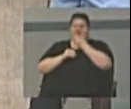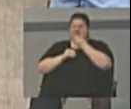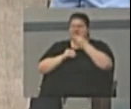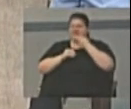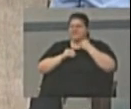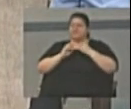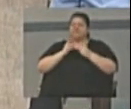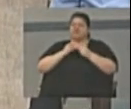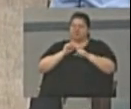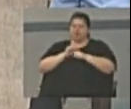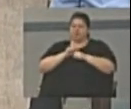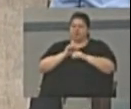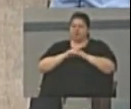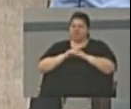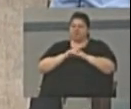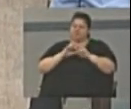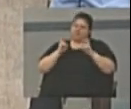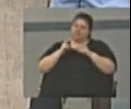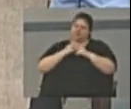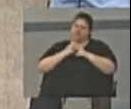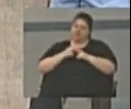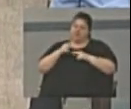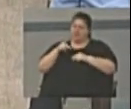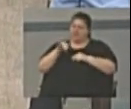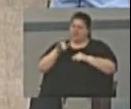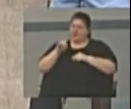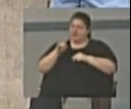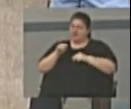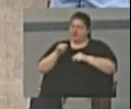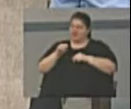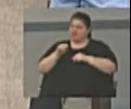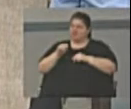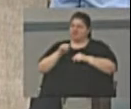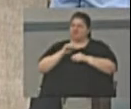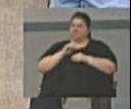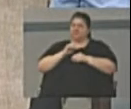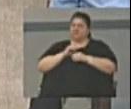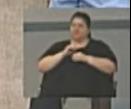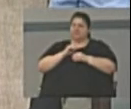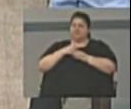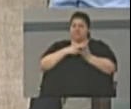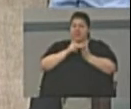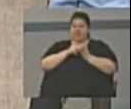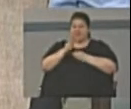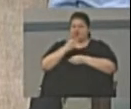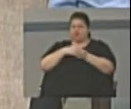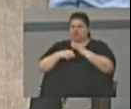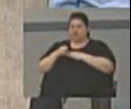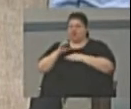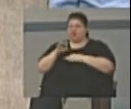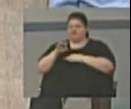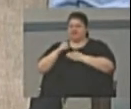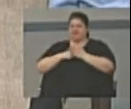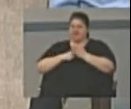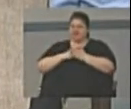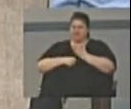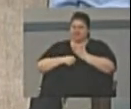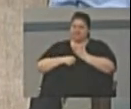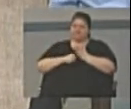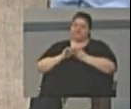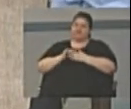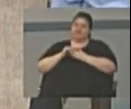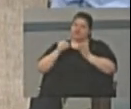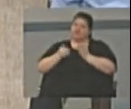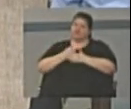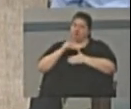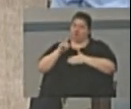We are working on what's called a pilot arrangement, a payment in lieu of taxes, which is coming along as a result of a new law